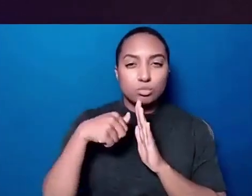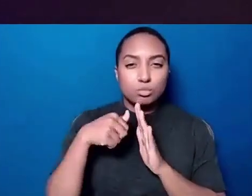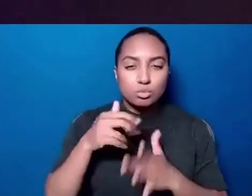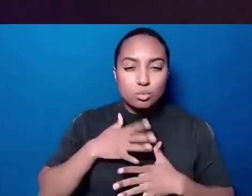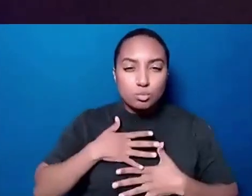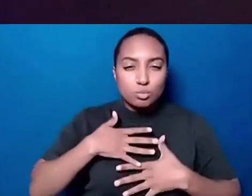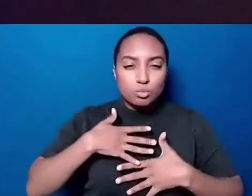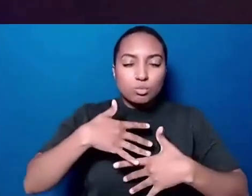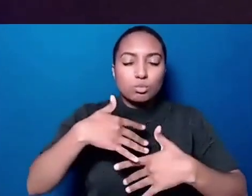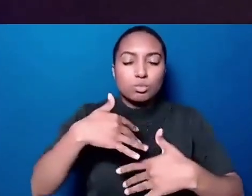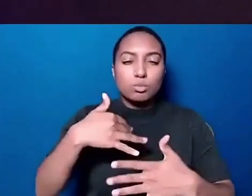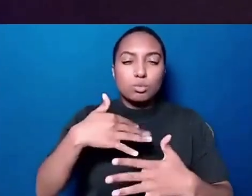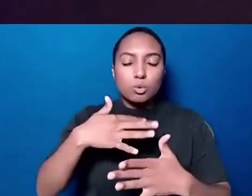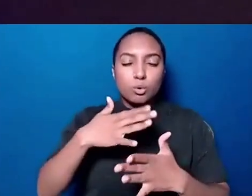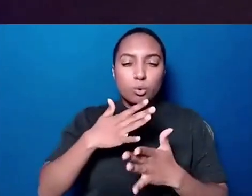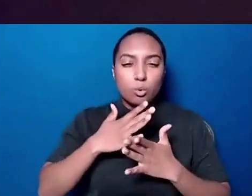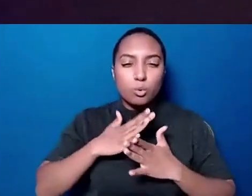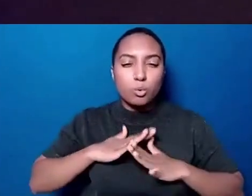body.